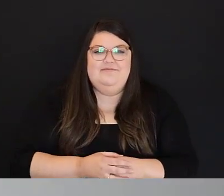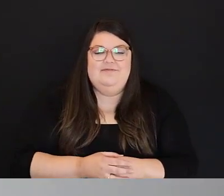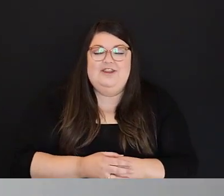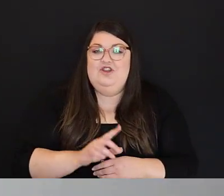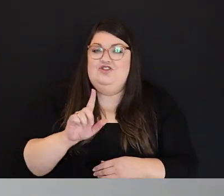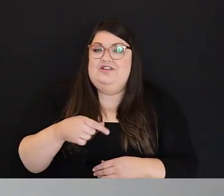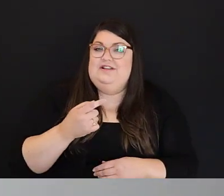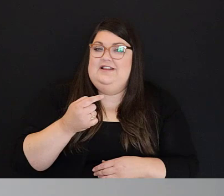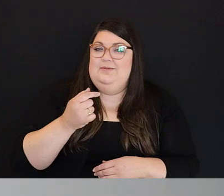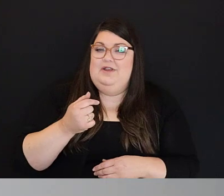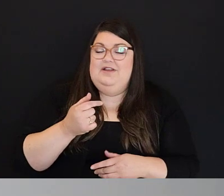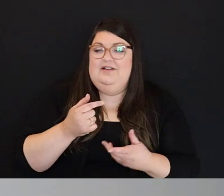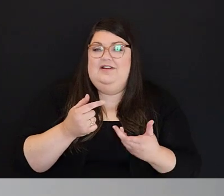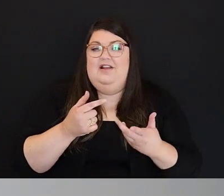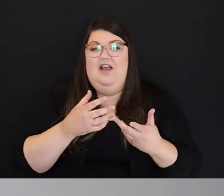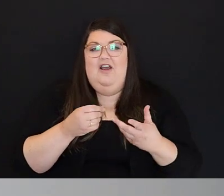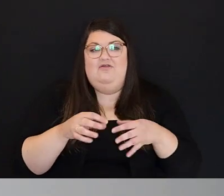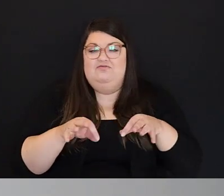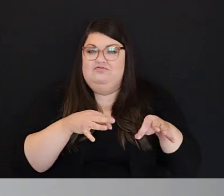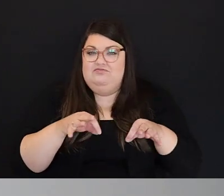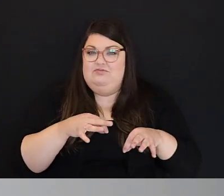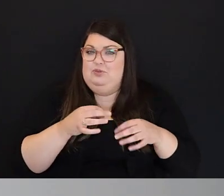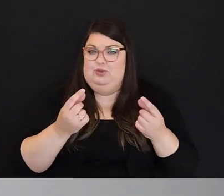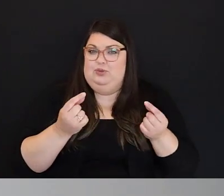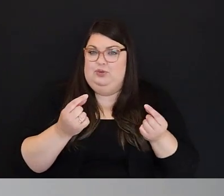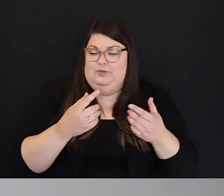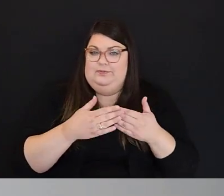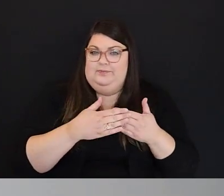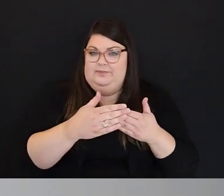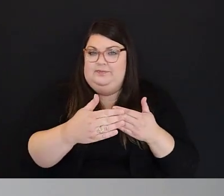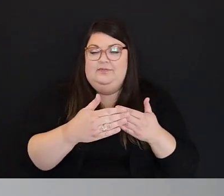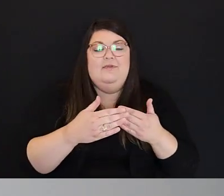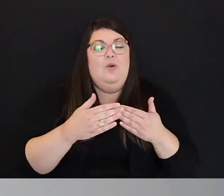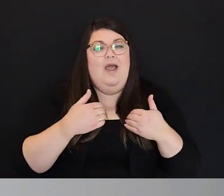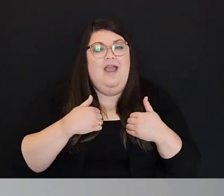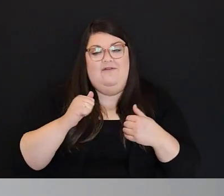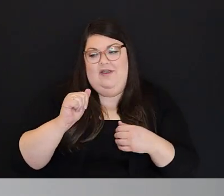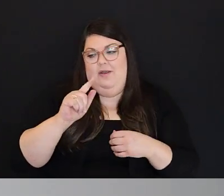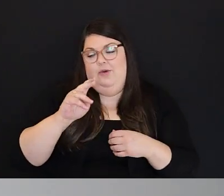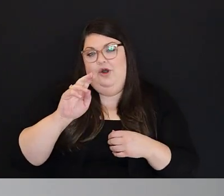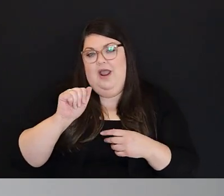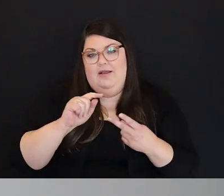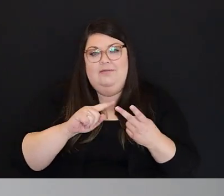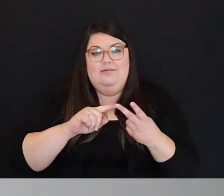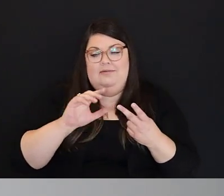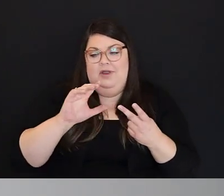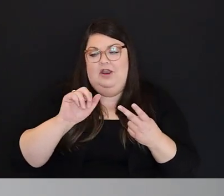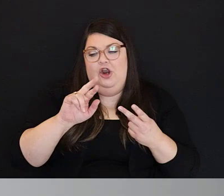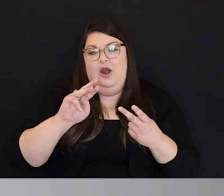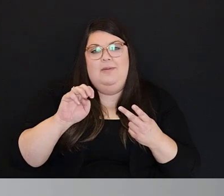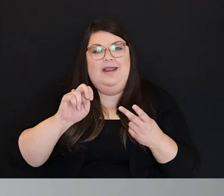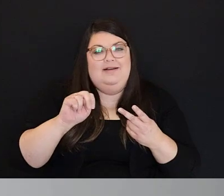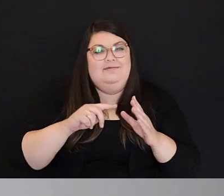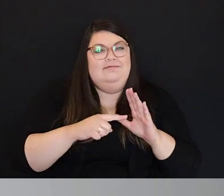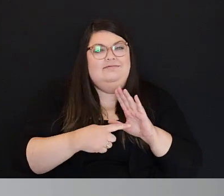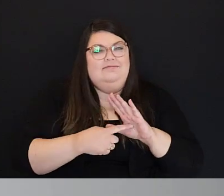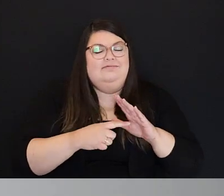So just a little overview. We're going to have Alberta and Carmen both share a little bit about their